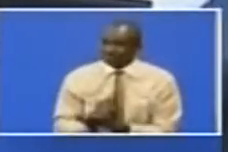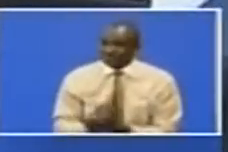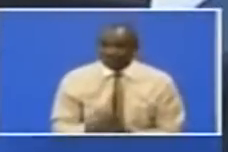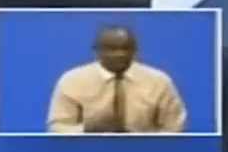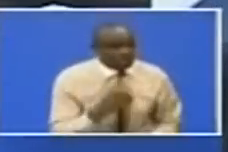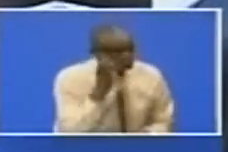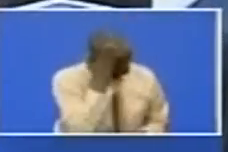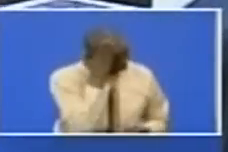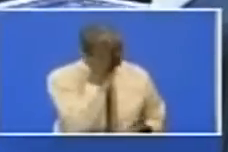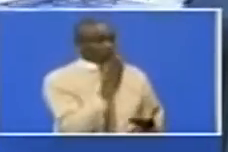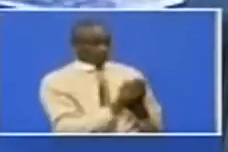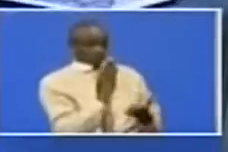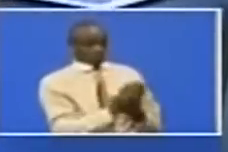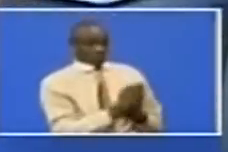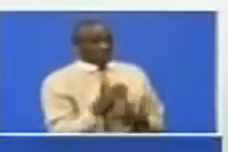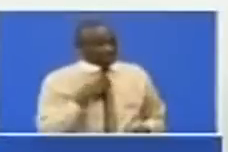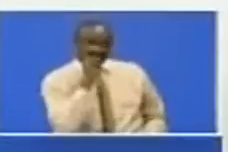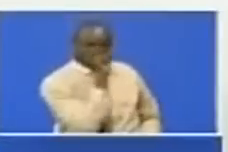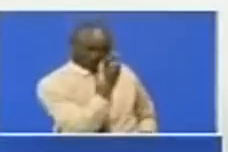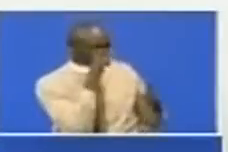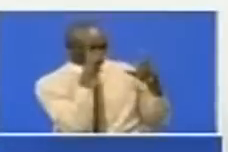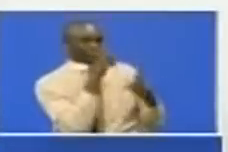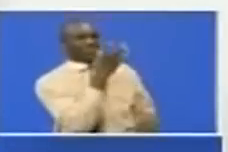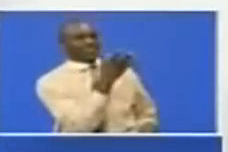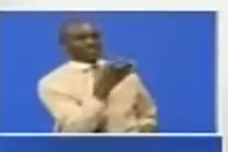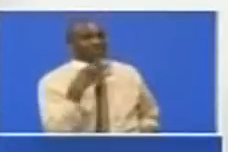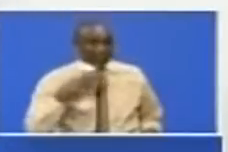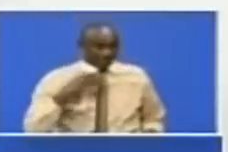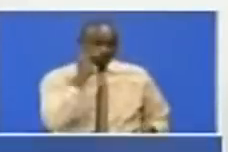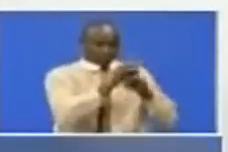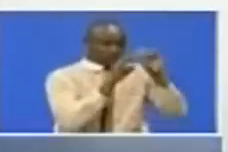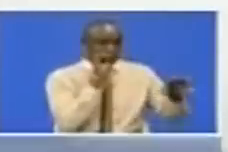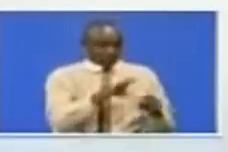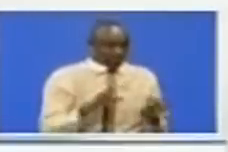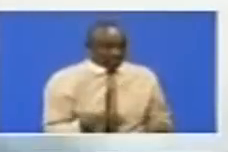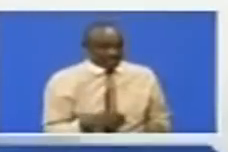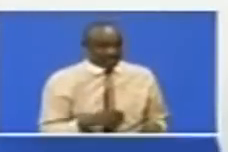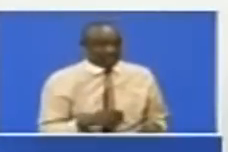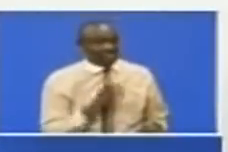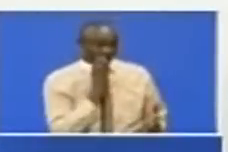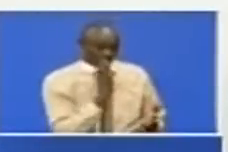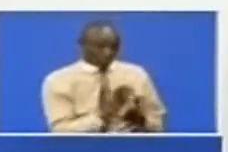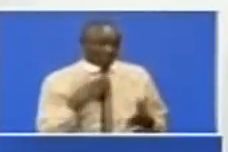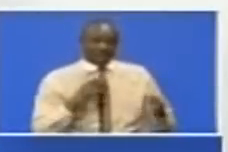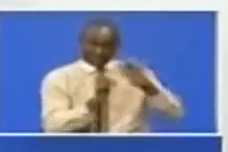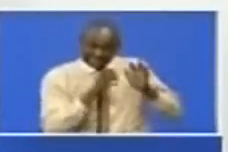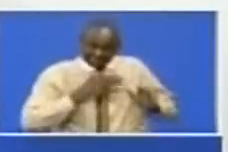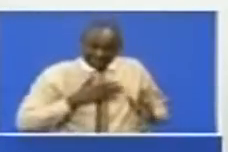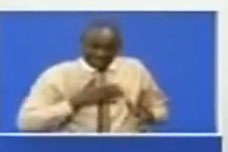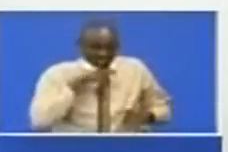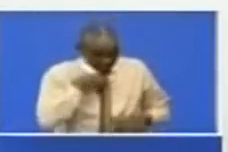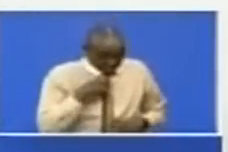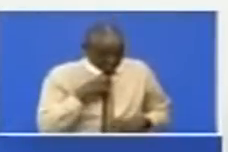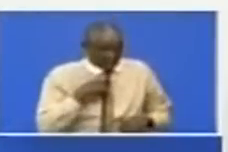You know, actually, there is also, I saw some of the pictures that people are posting. Right. And actually, my ministry does not